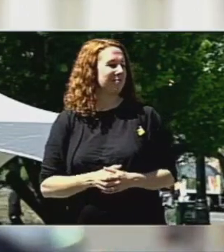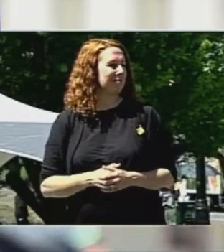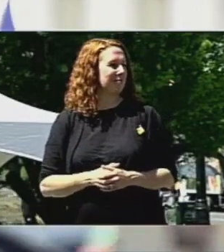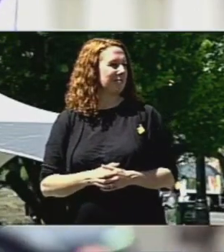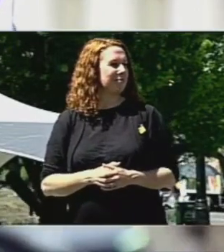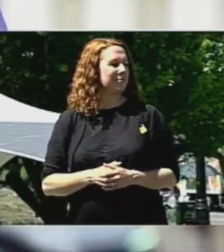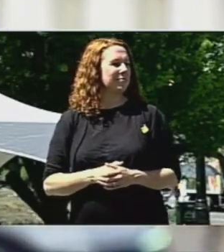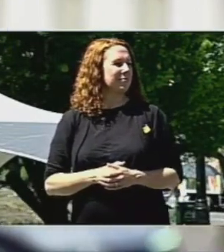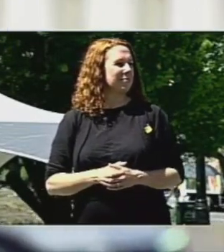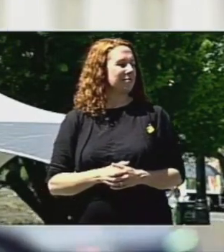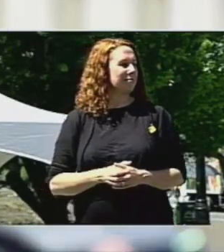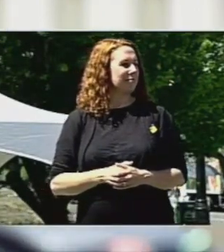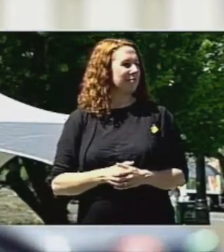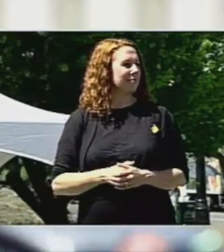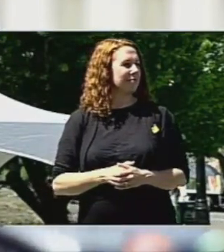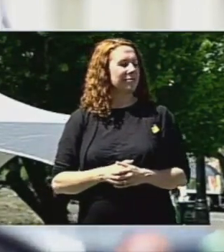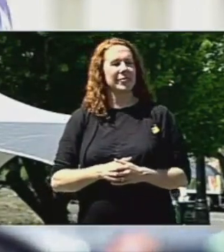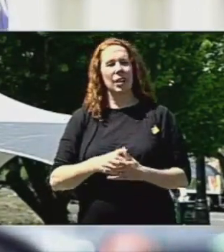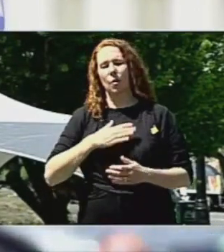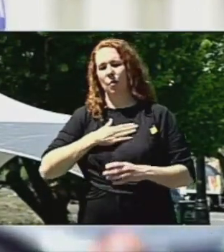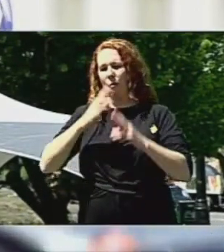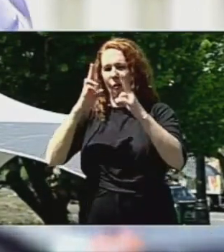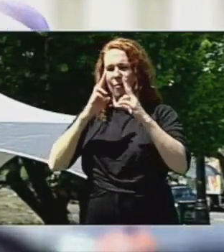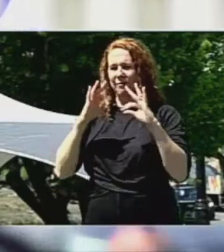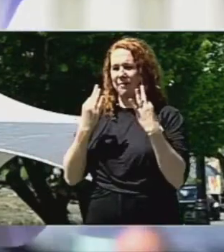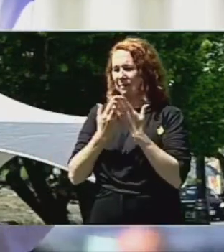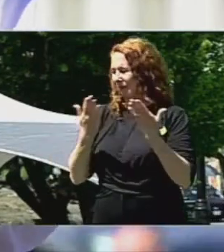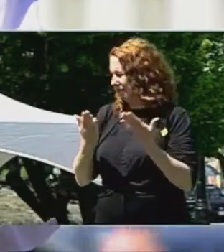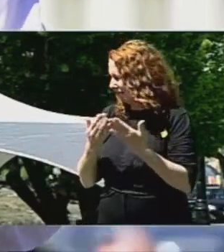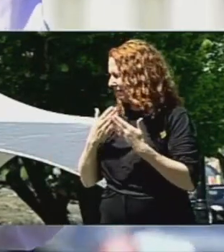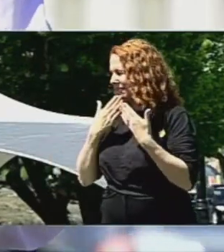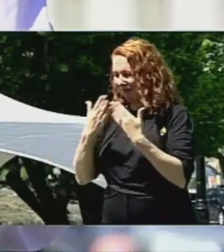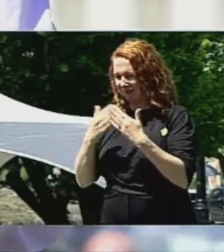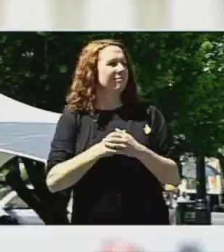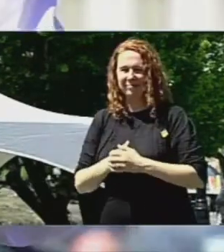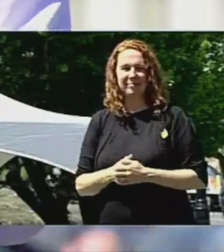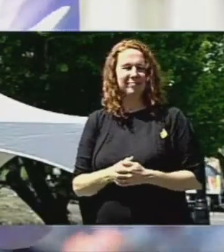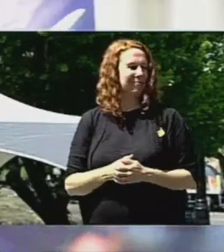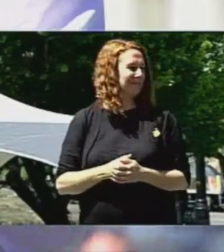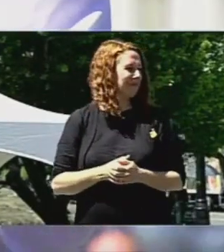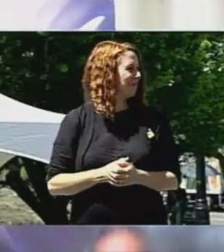so honored to have Yahweh Lipton and the family taking care of us.